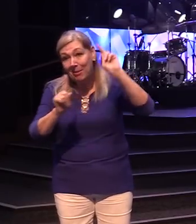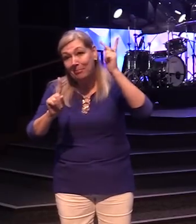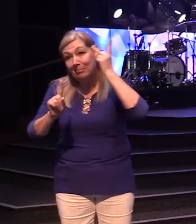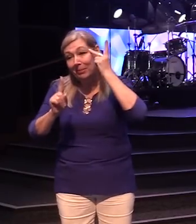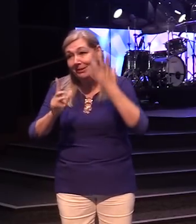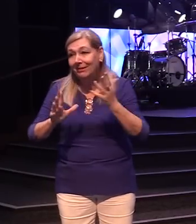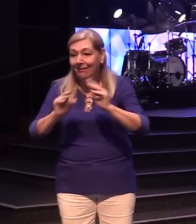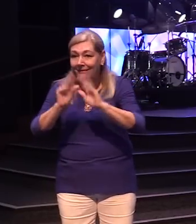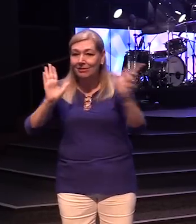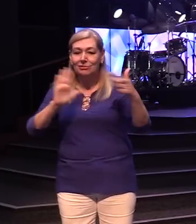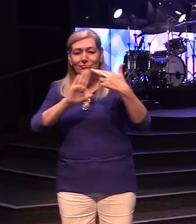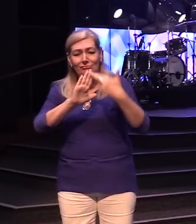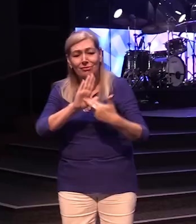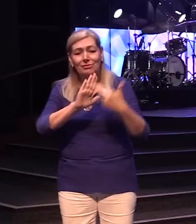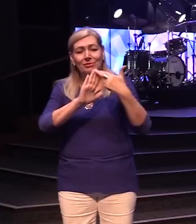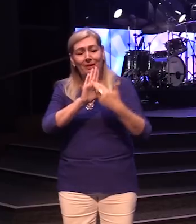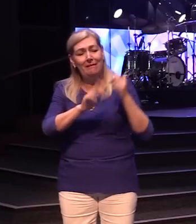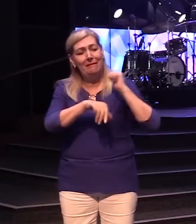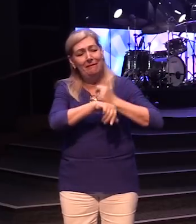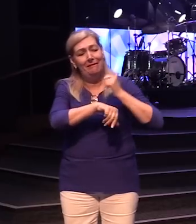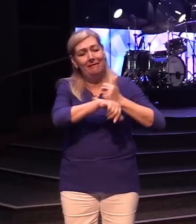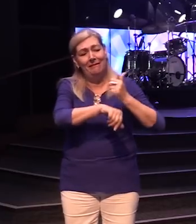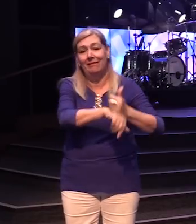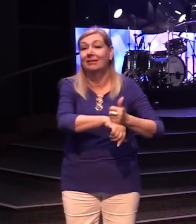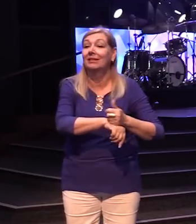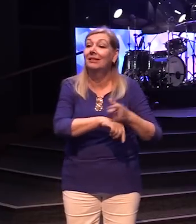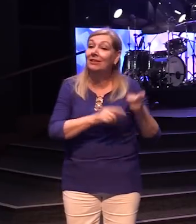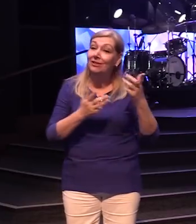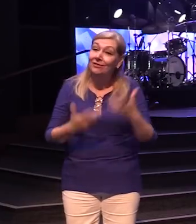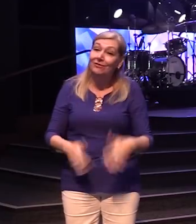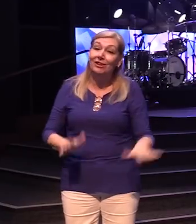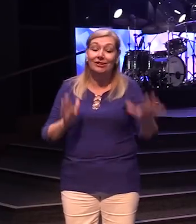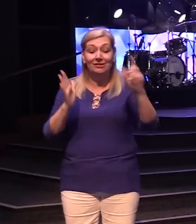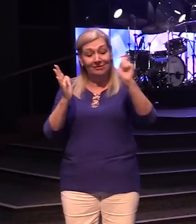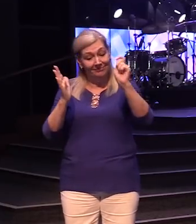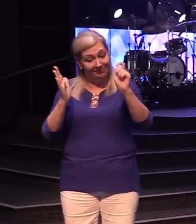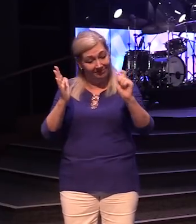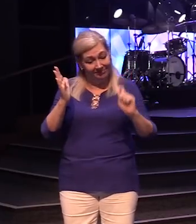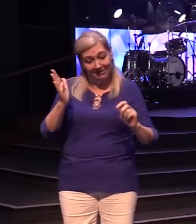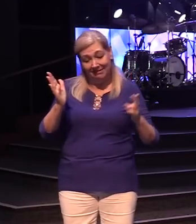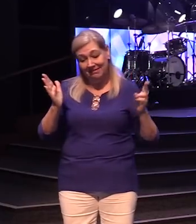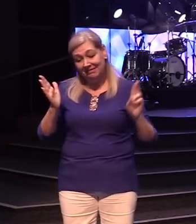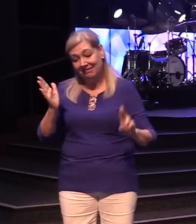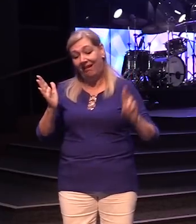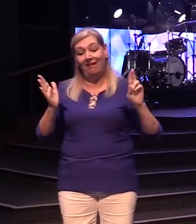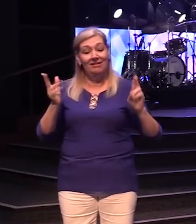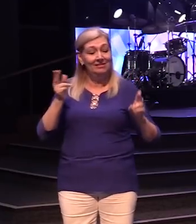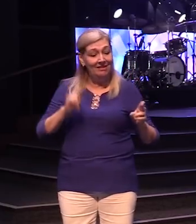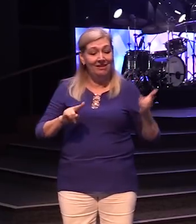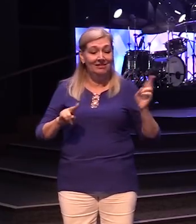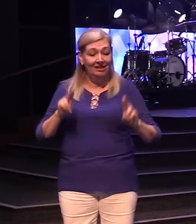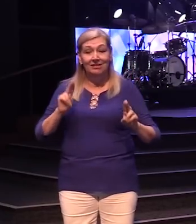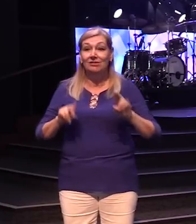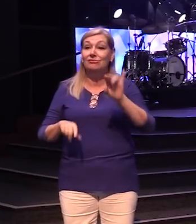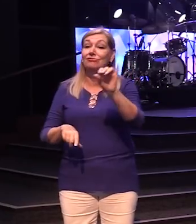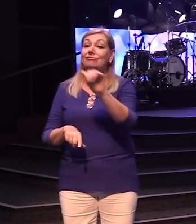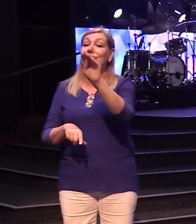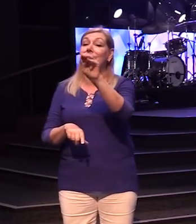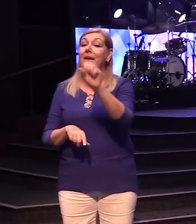When it was all finished, signed, sealed, and delivered, several of the leaders, particularly James